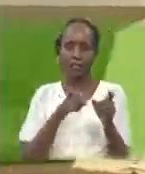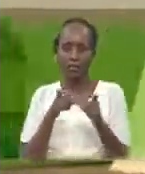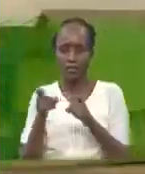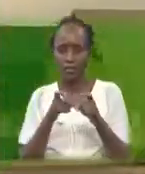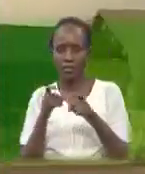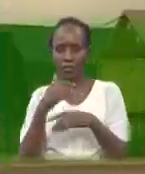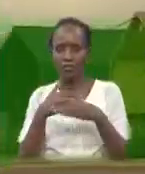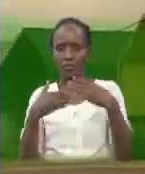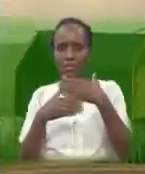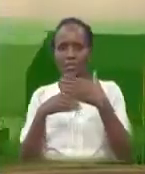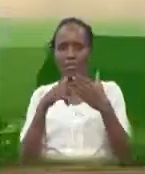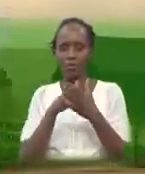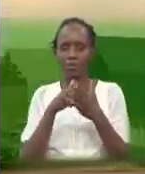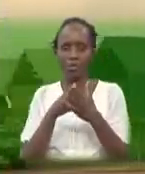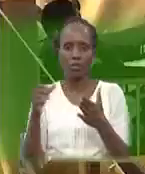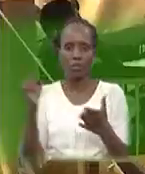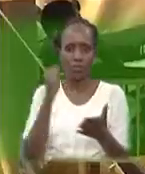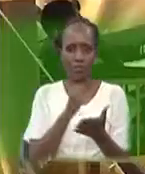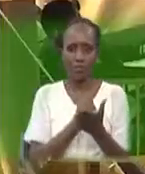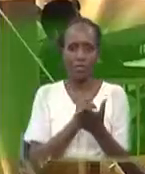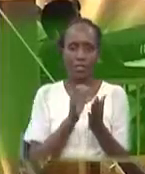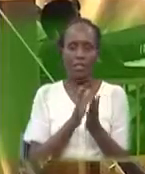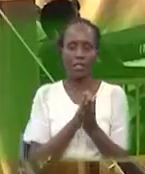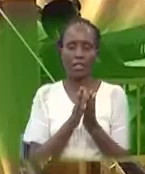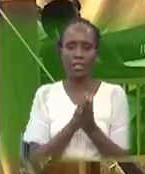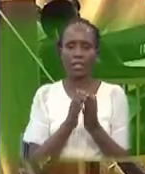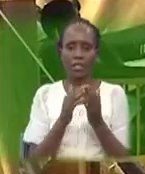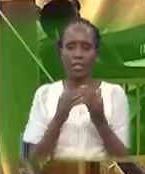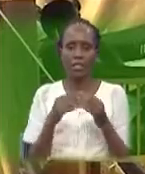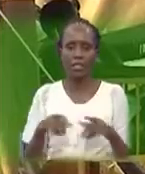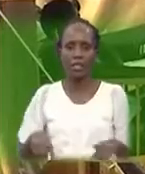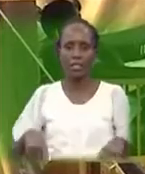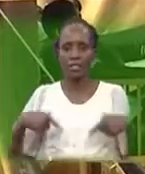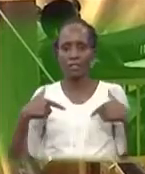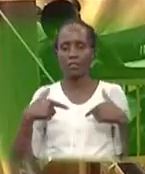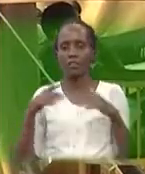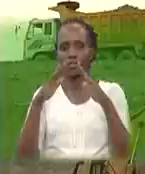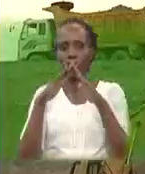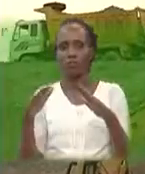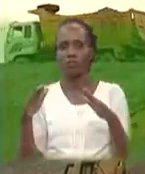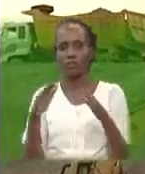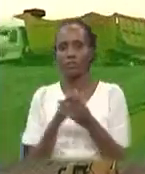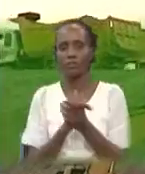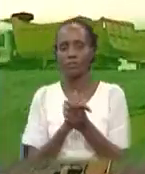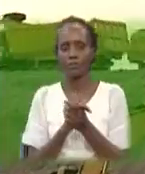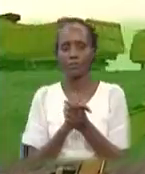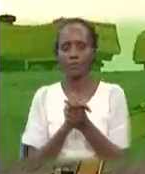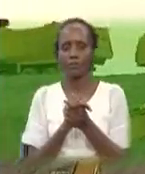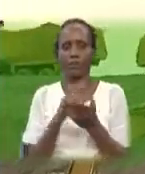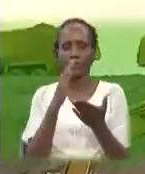and processing infrastructure including offices and residential housing,